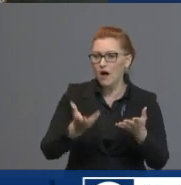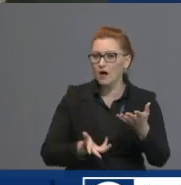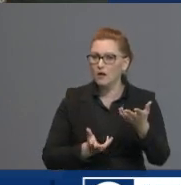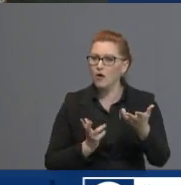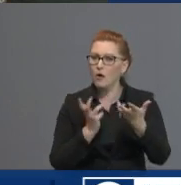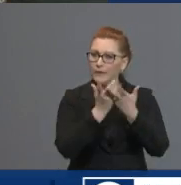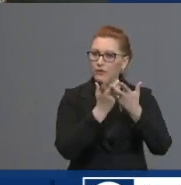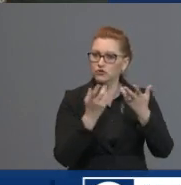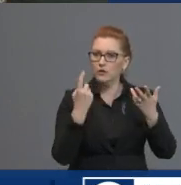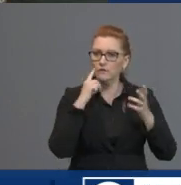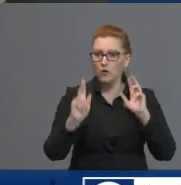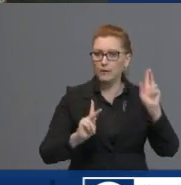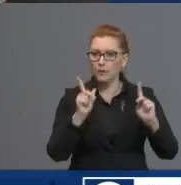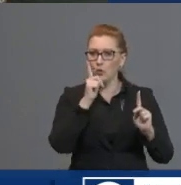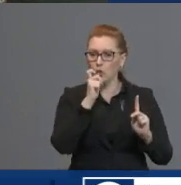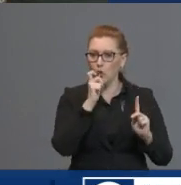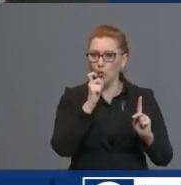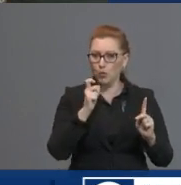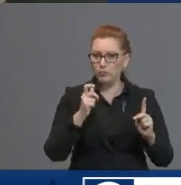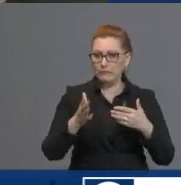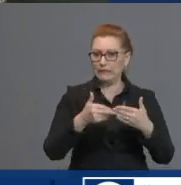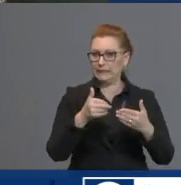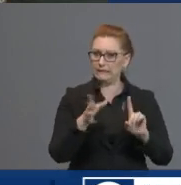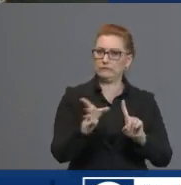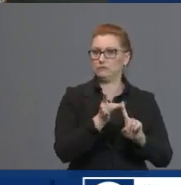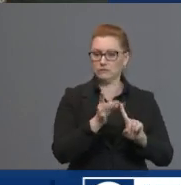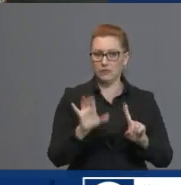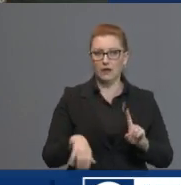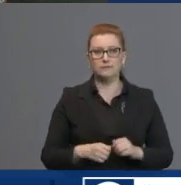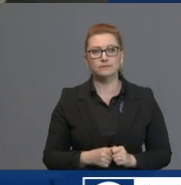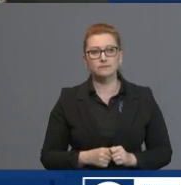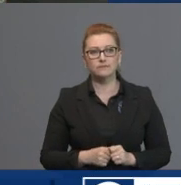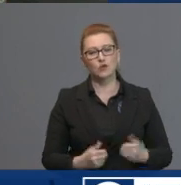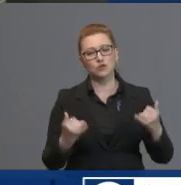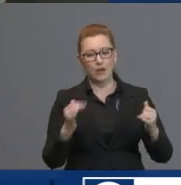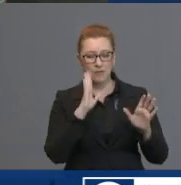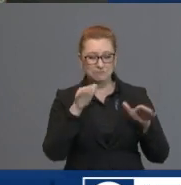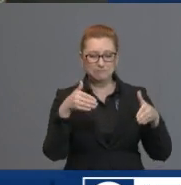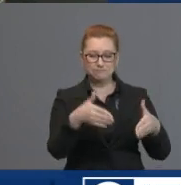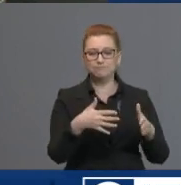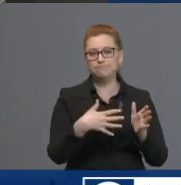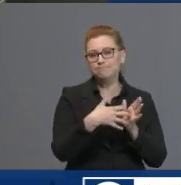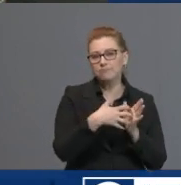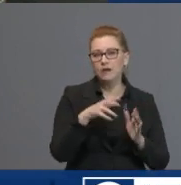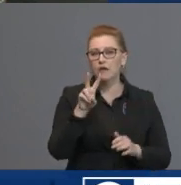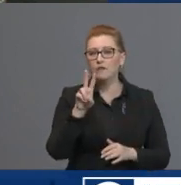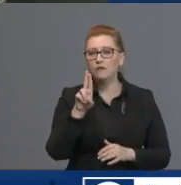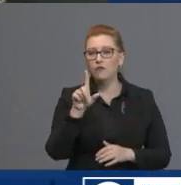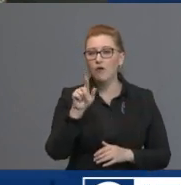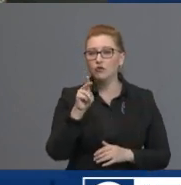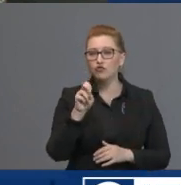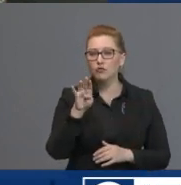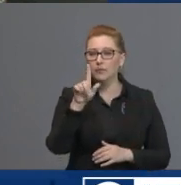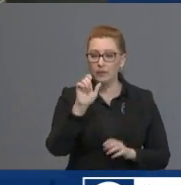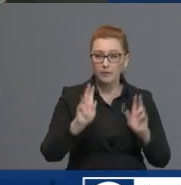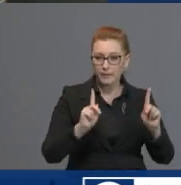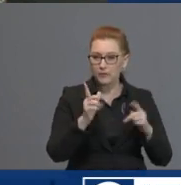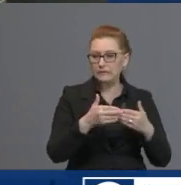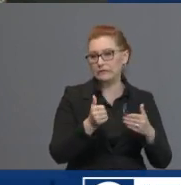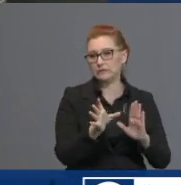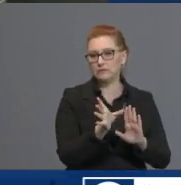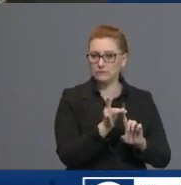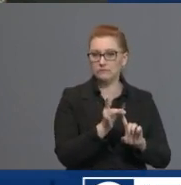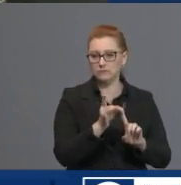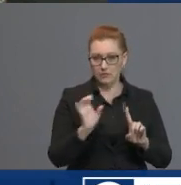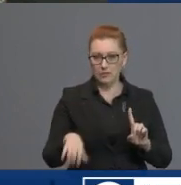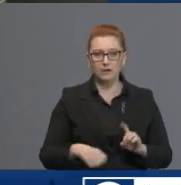population. The recap is, let's focus on vulnerable individuals. Follow the CDC guidance,